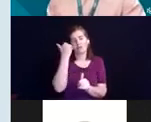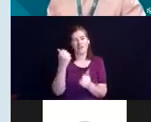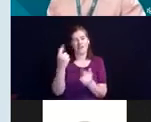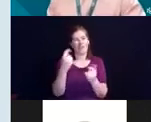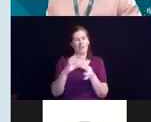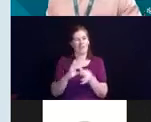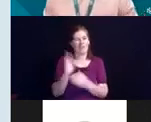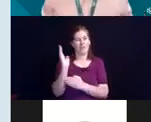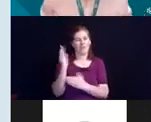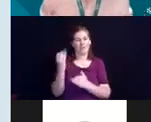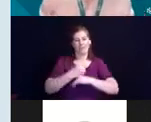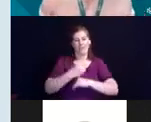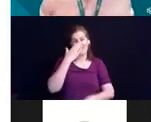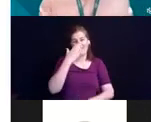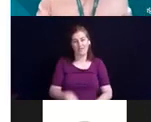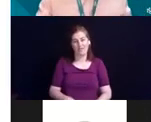presentation today.